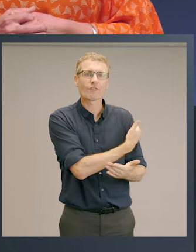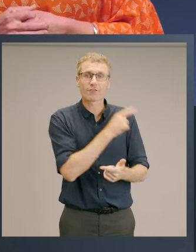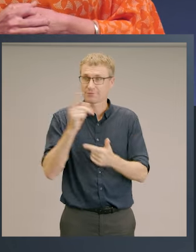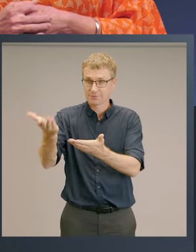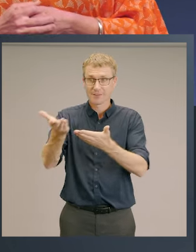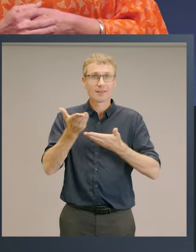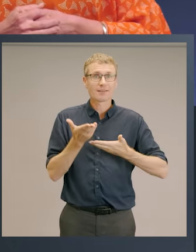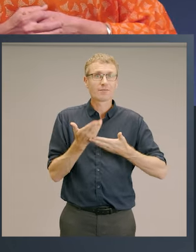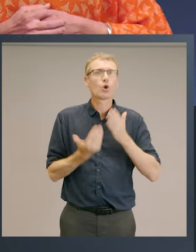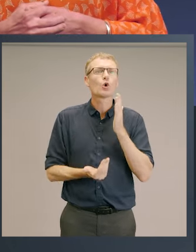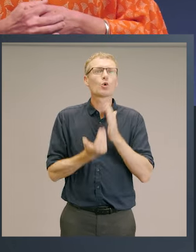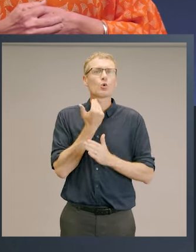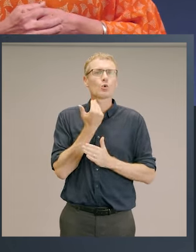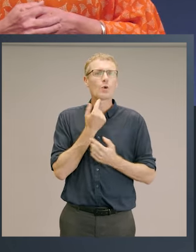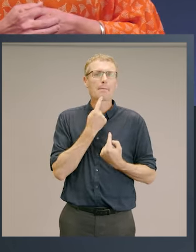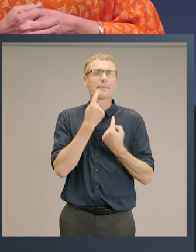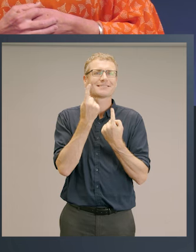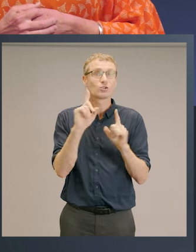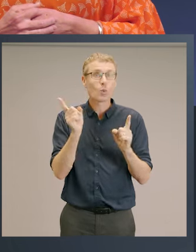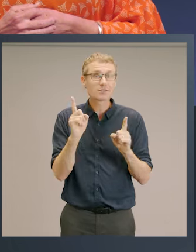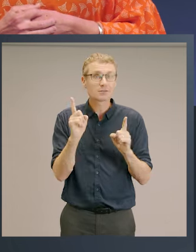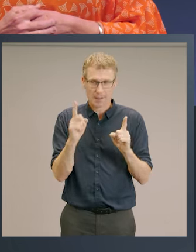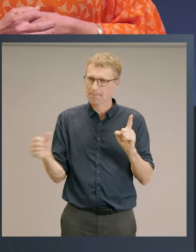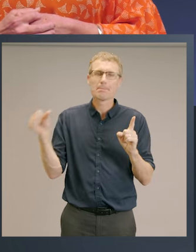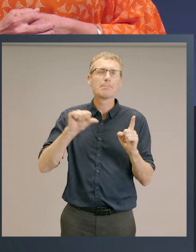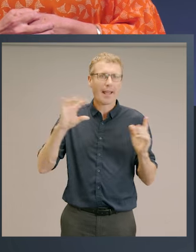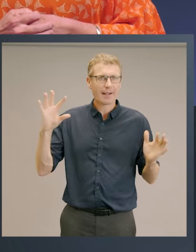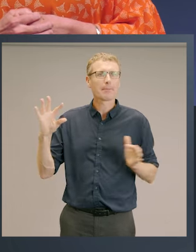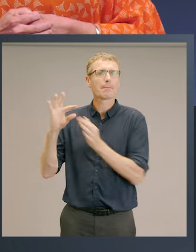them. And he gave us this wonderful message of reconciliation.